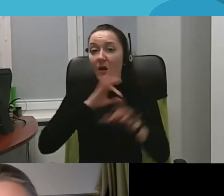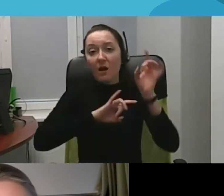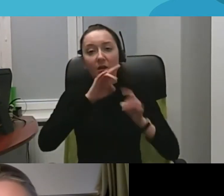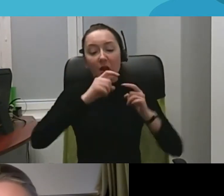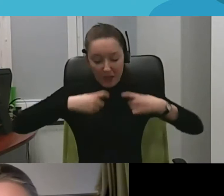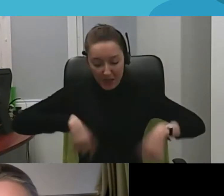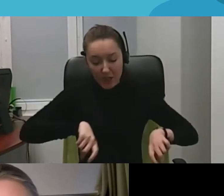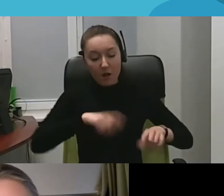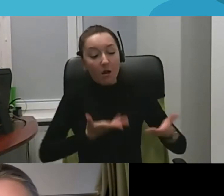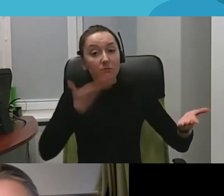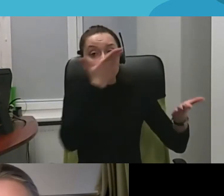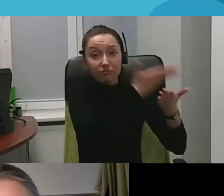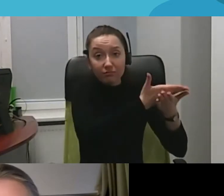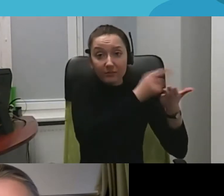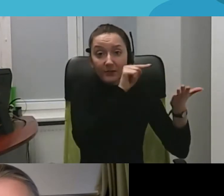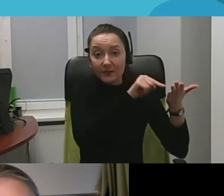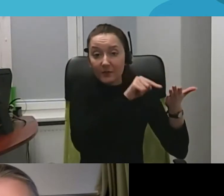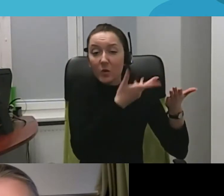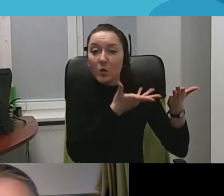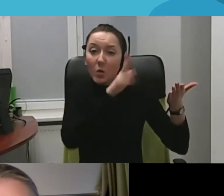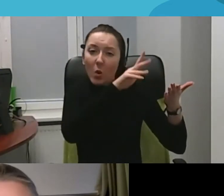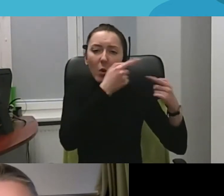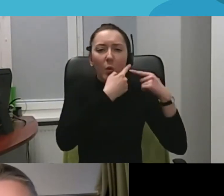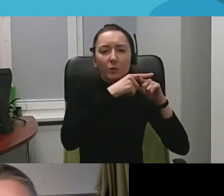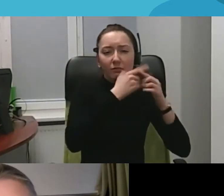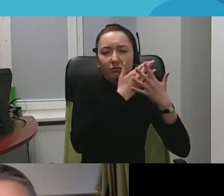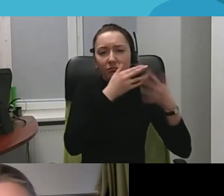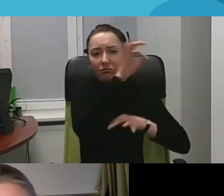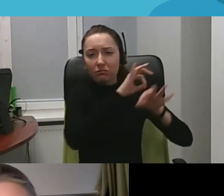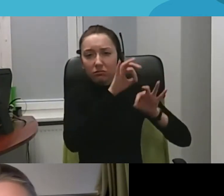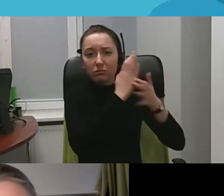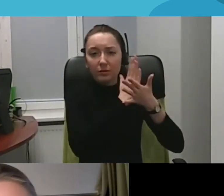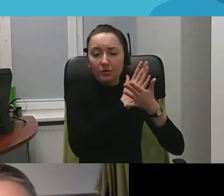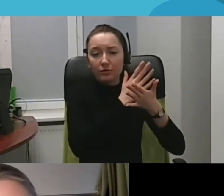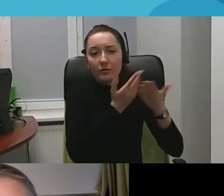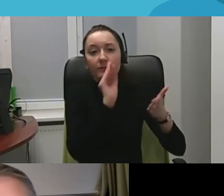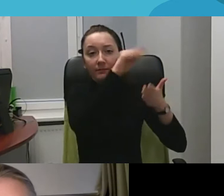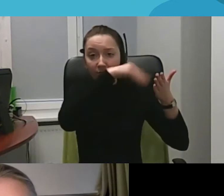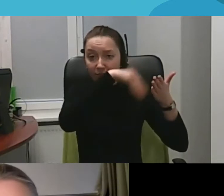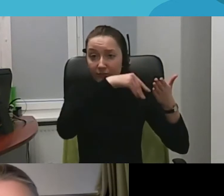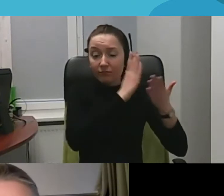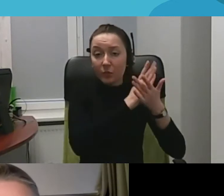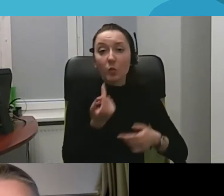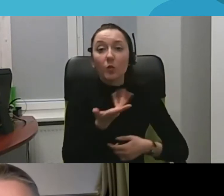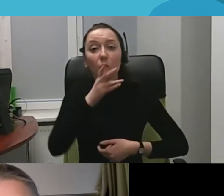thematic report, which focuses on one specific, systemic, long-term issue, which I